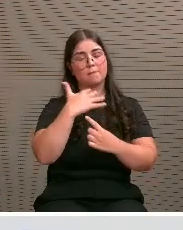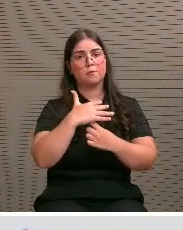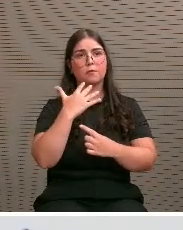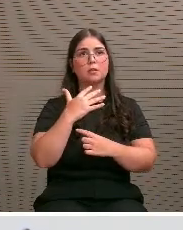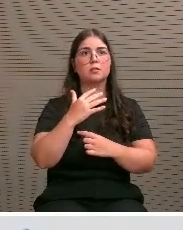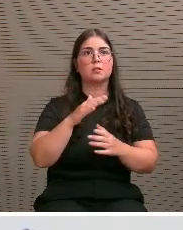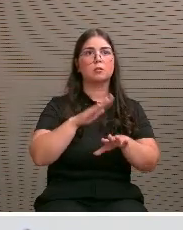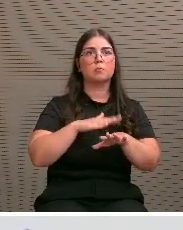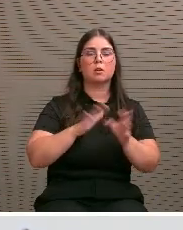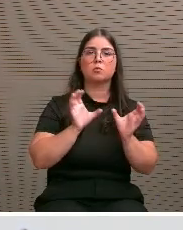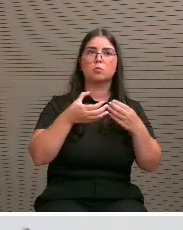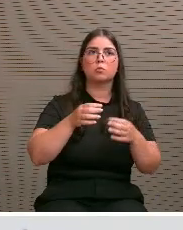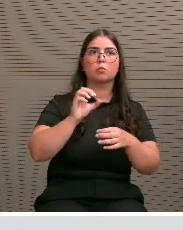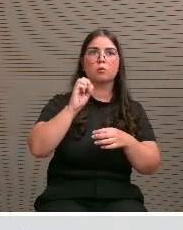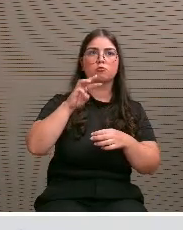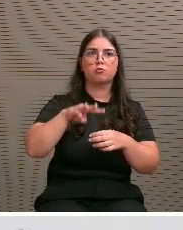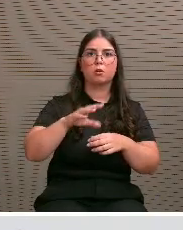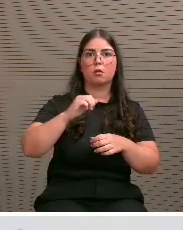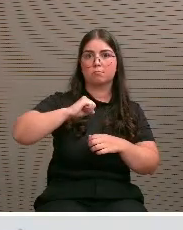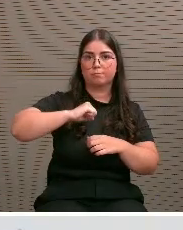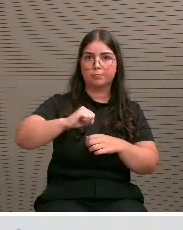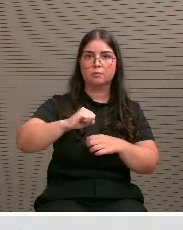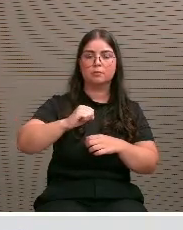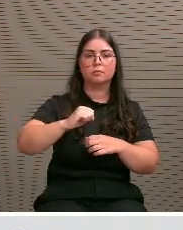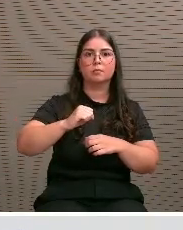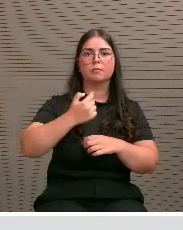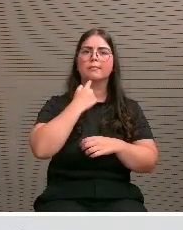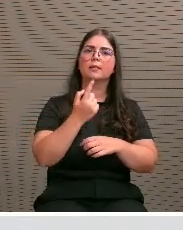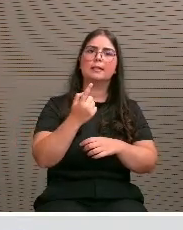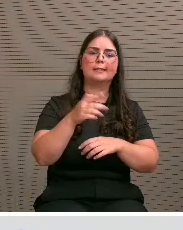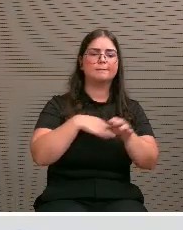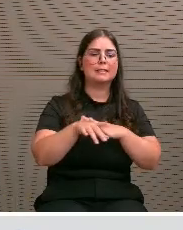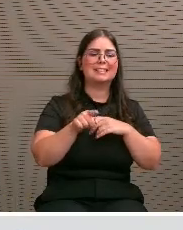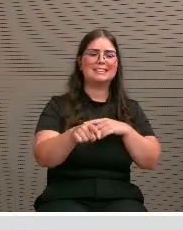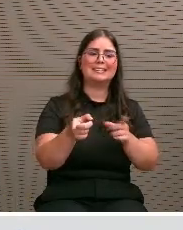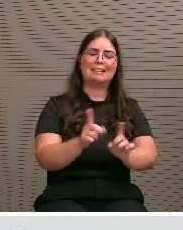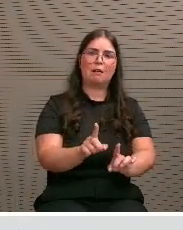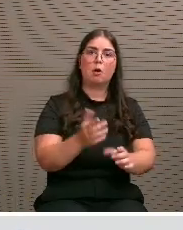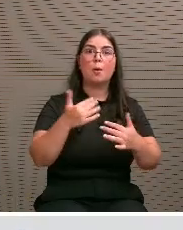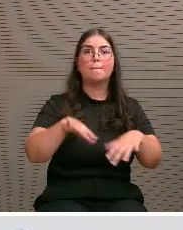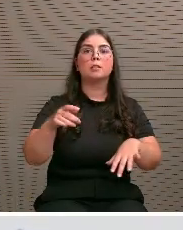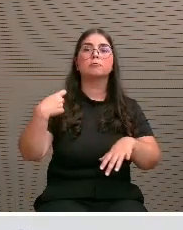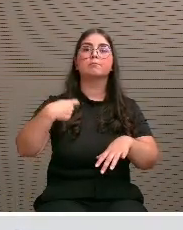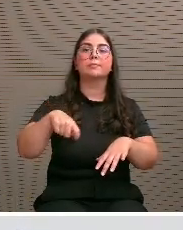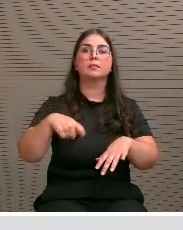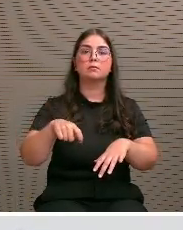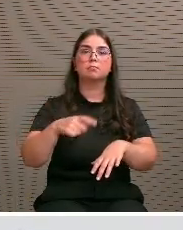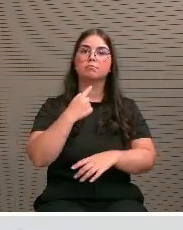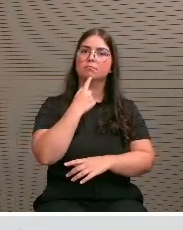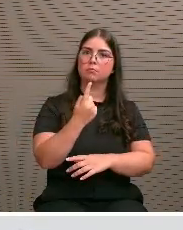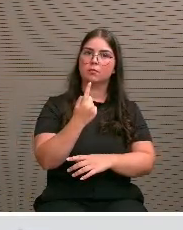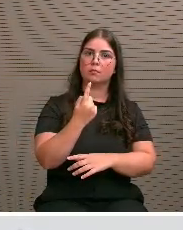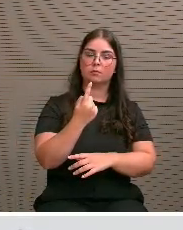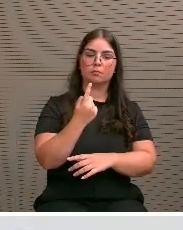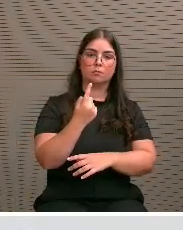the president, who himself is personally in favor of GMOs, sent it back to the parliament with a whole load of, you've got